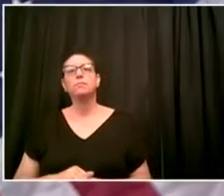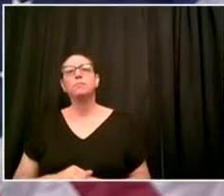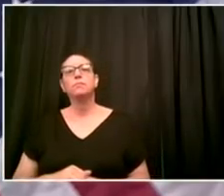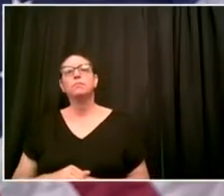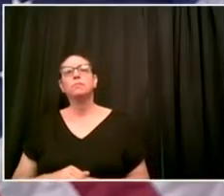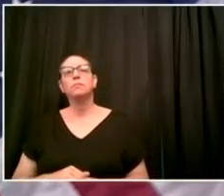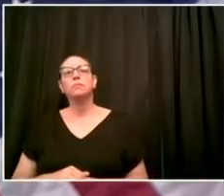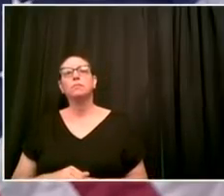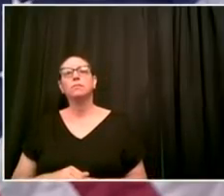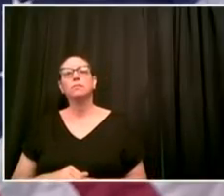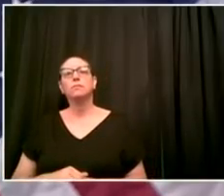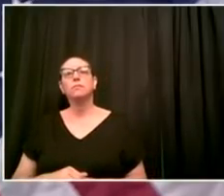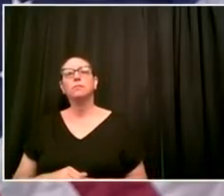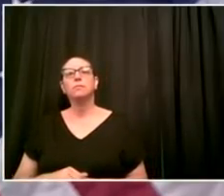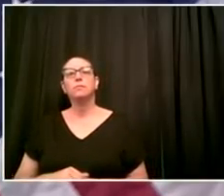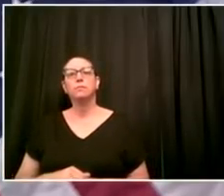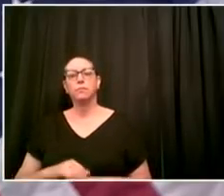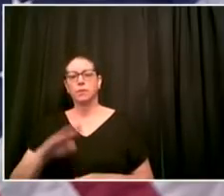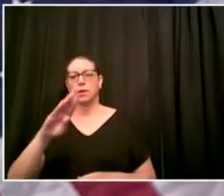up next. Bridget.